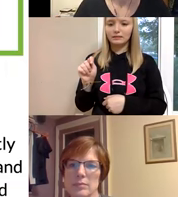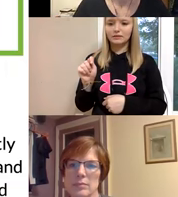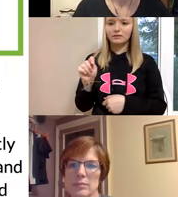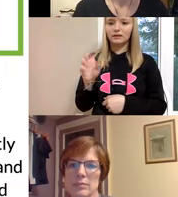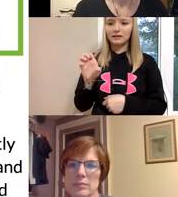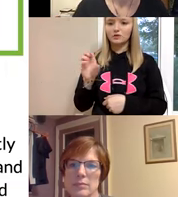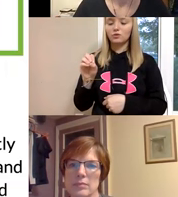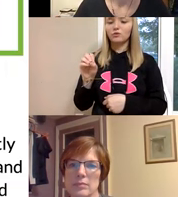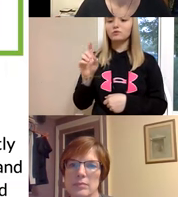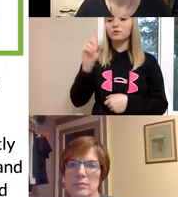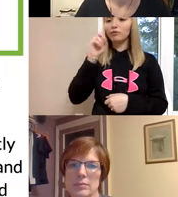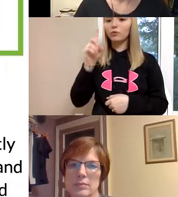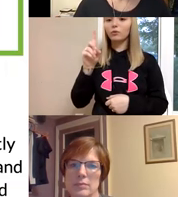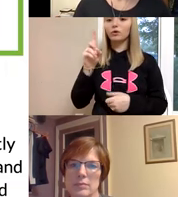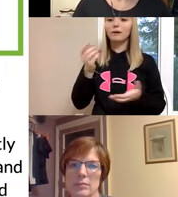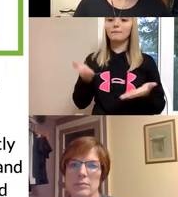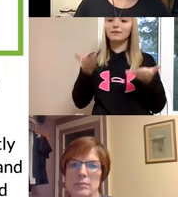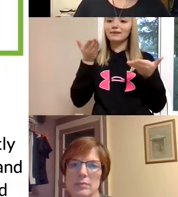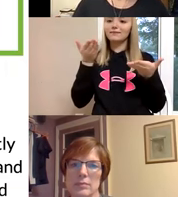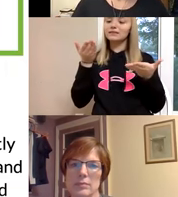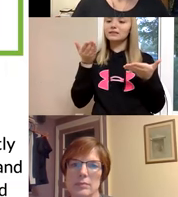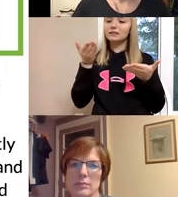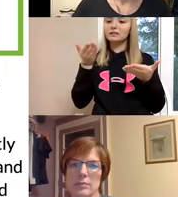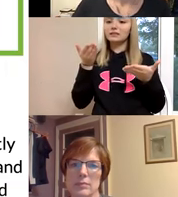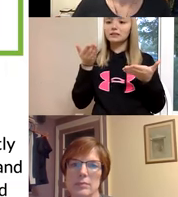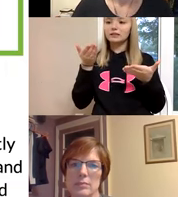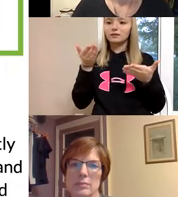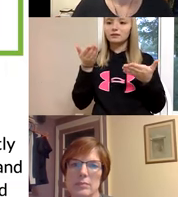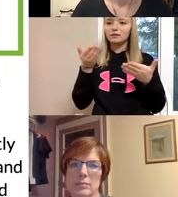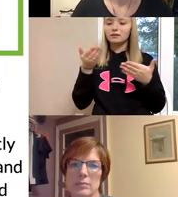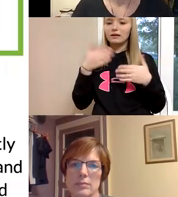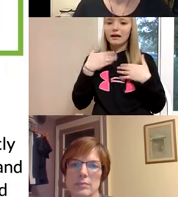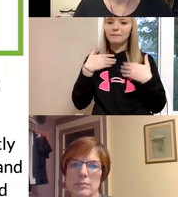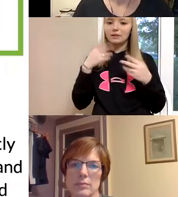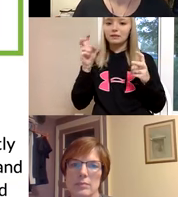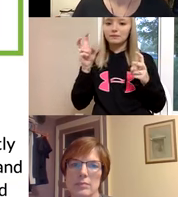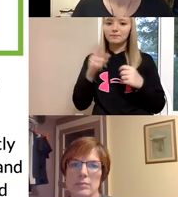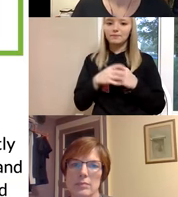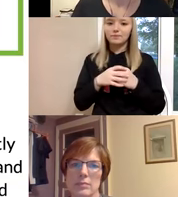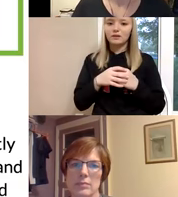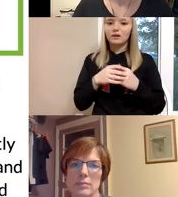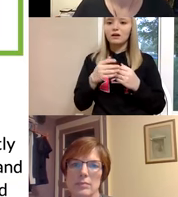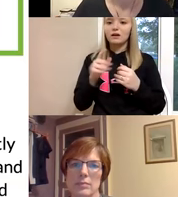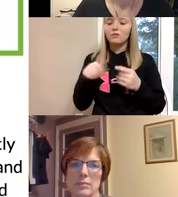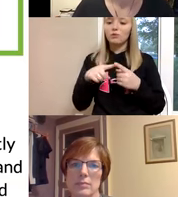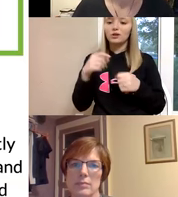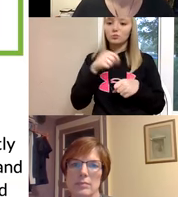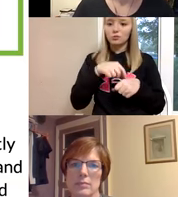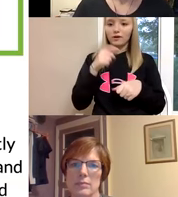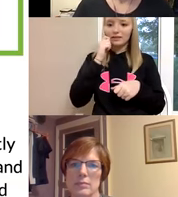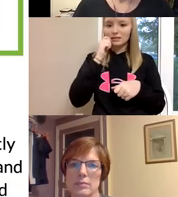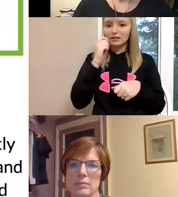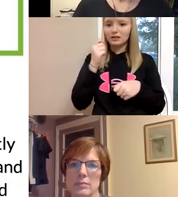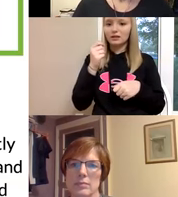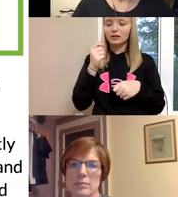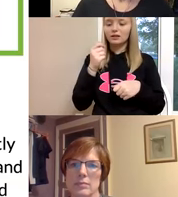uplifting blend. And when applied to the skin, it provides a cooling sensation.